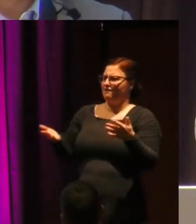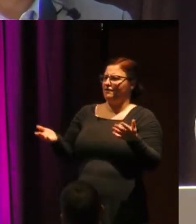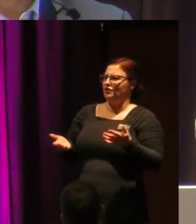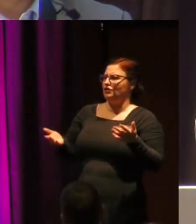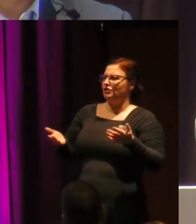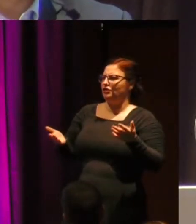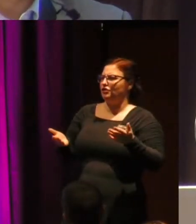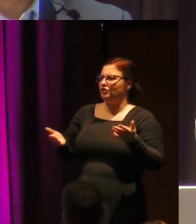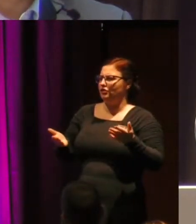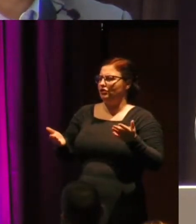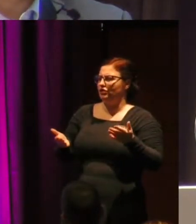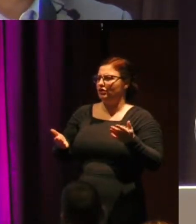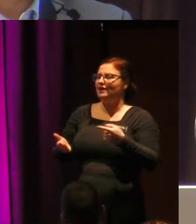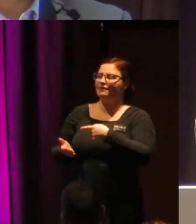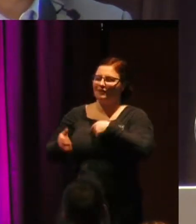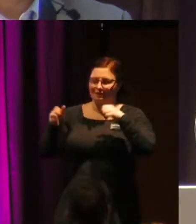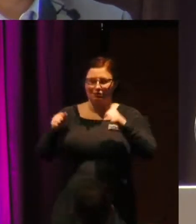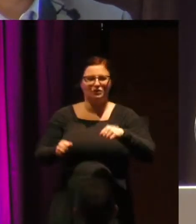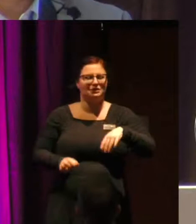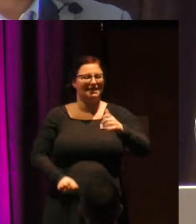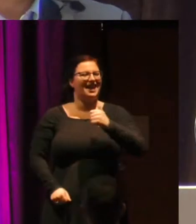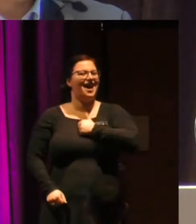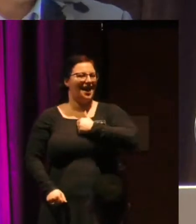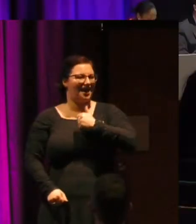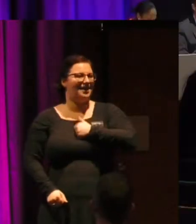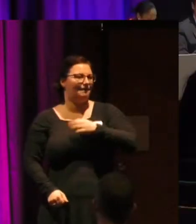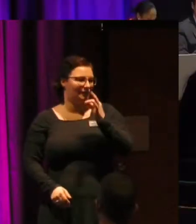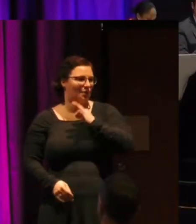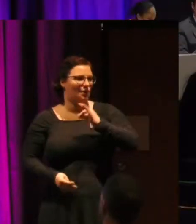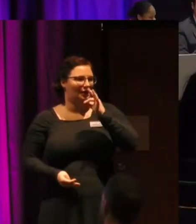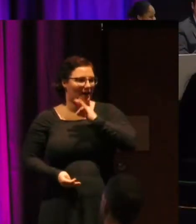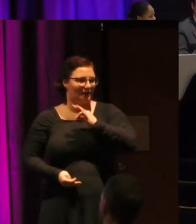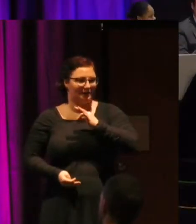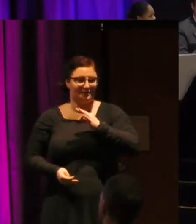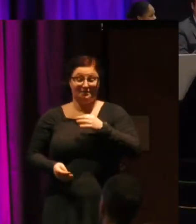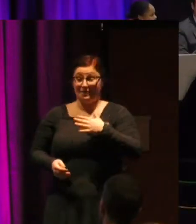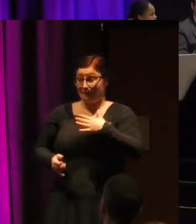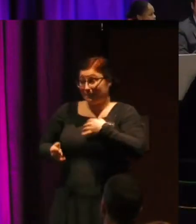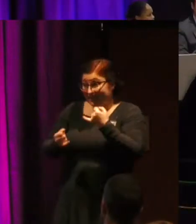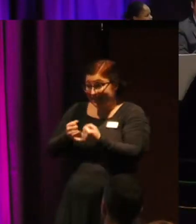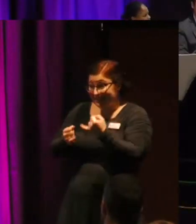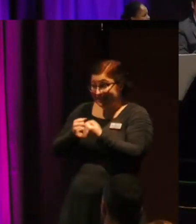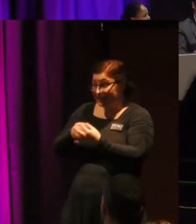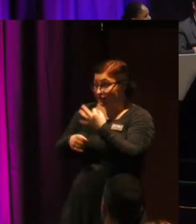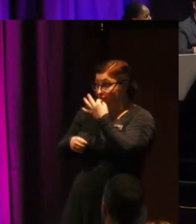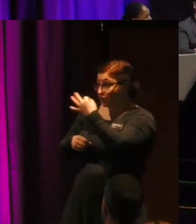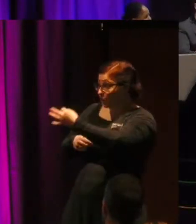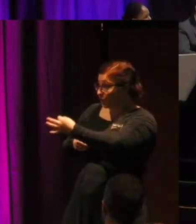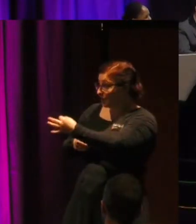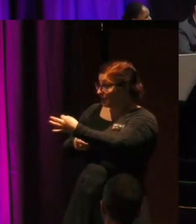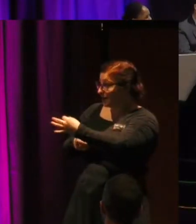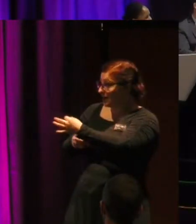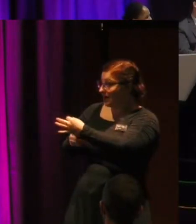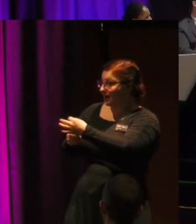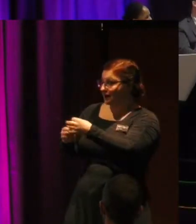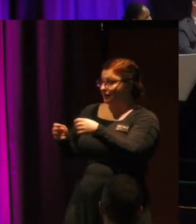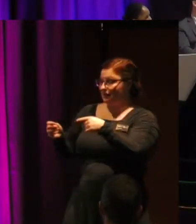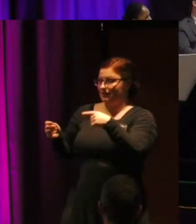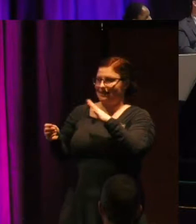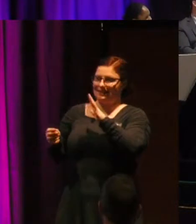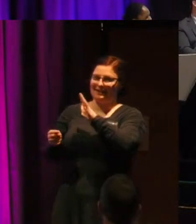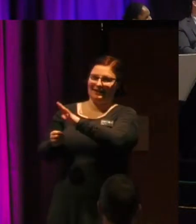have to take the ownership. And before I turn over to the audience, my last question to you, you're a female politician. I